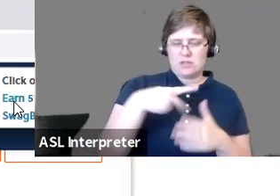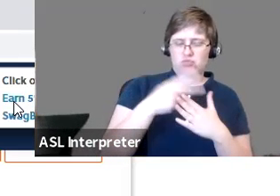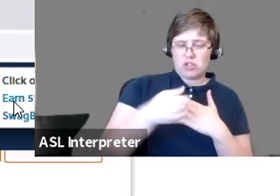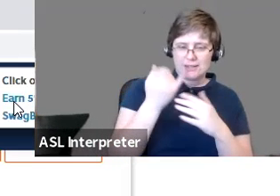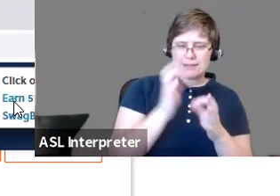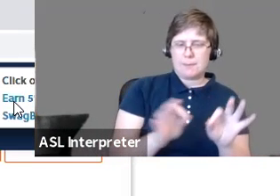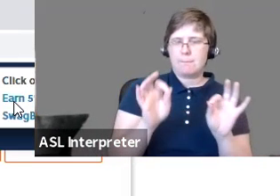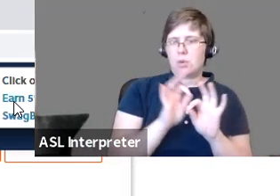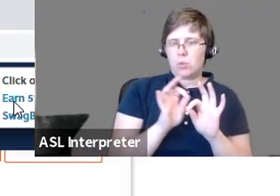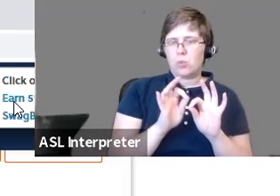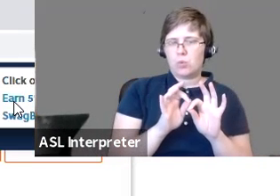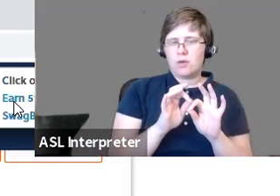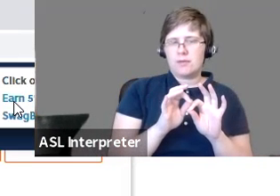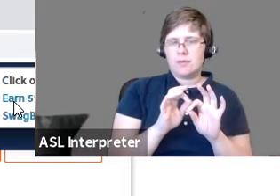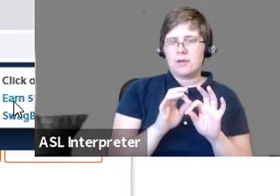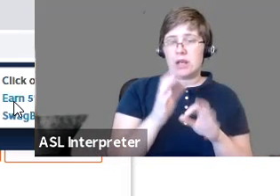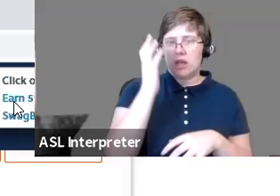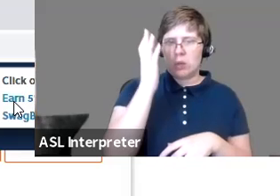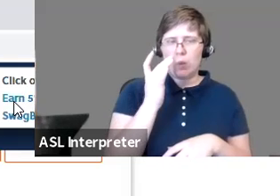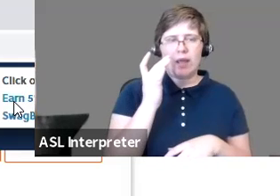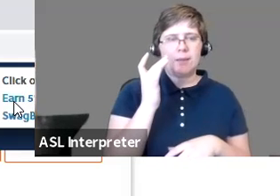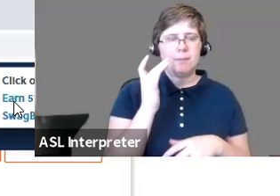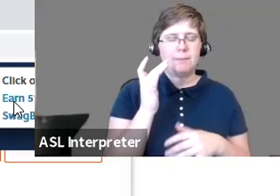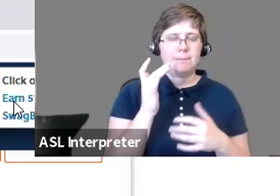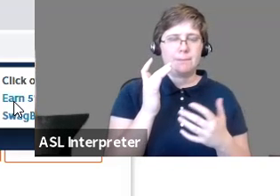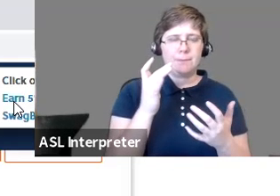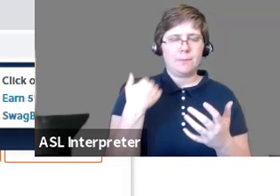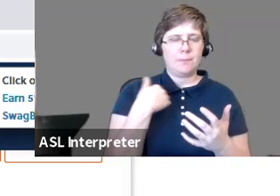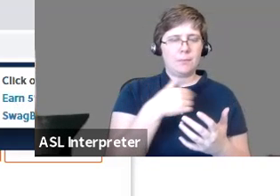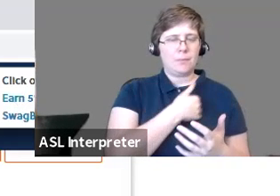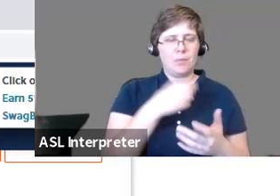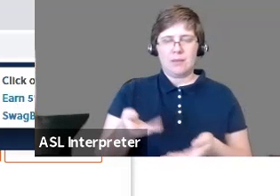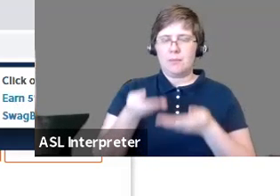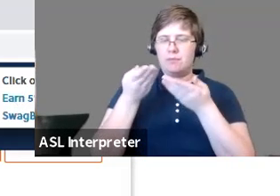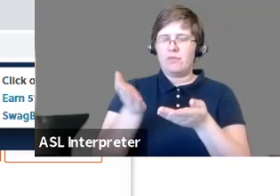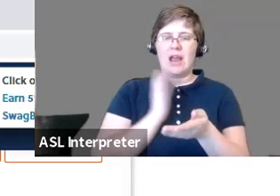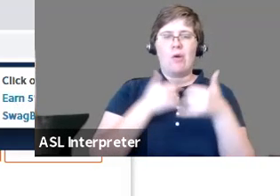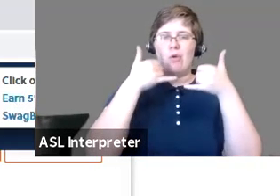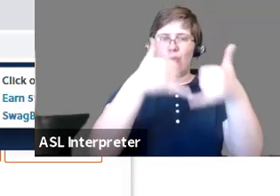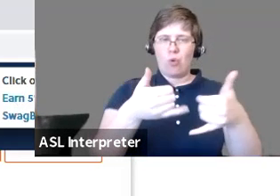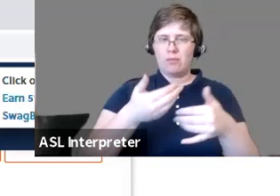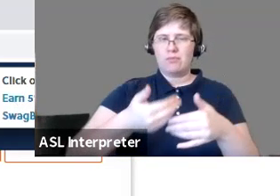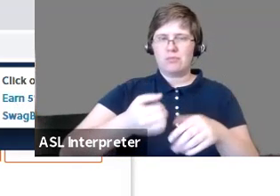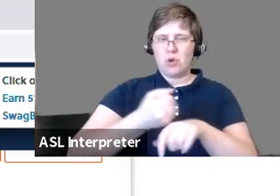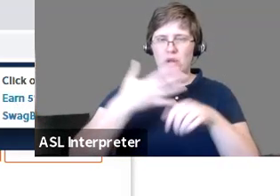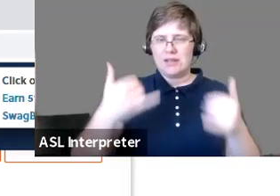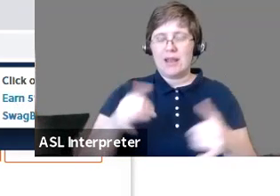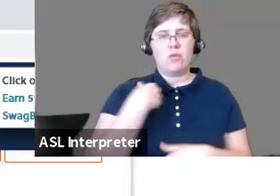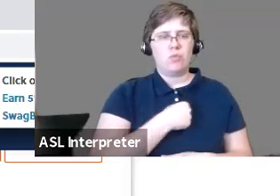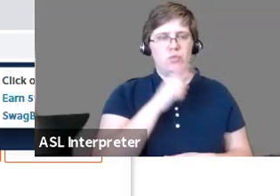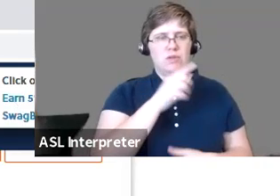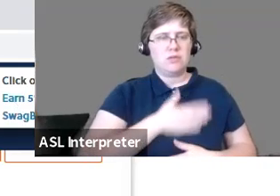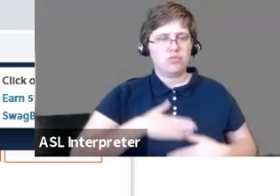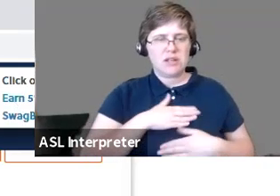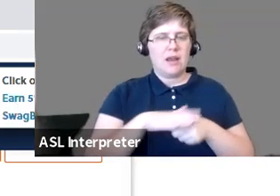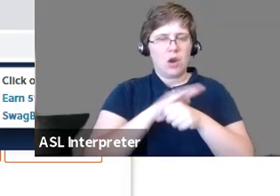so important, and why you know, we presented you with our award earlier. And I appreciate